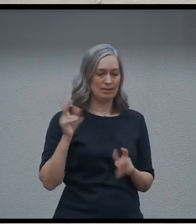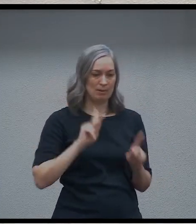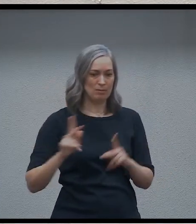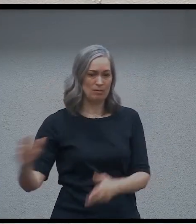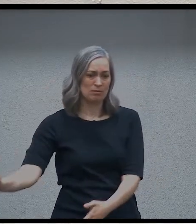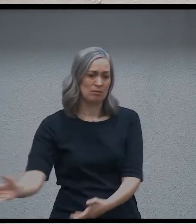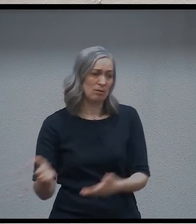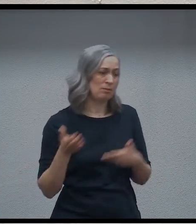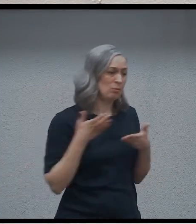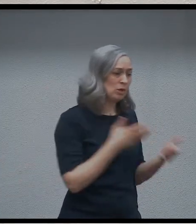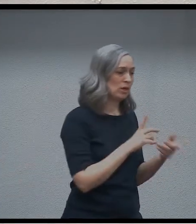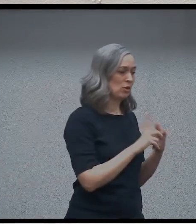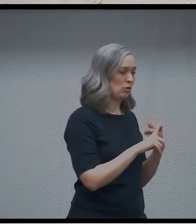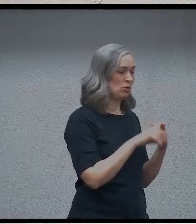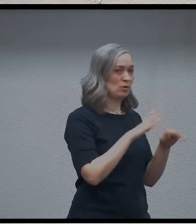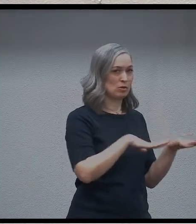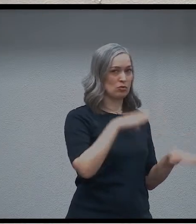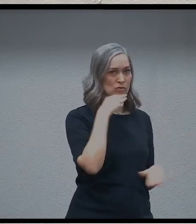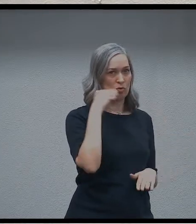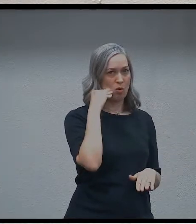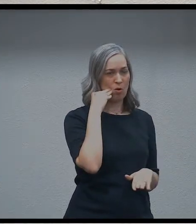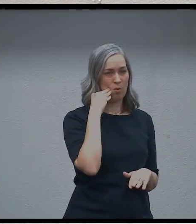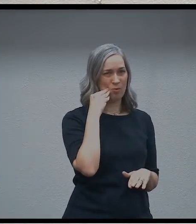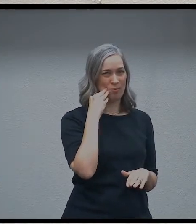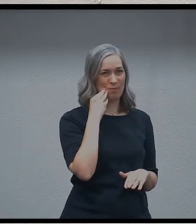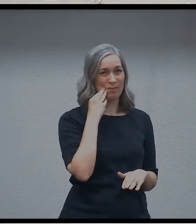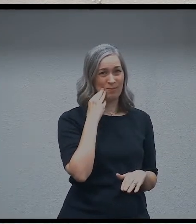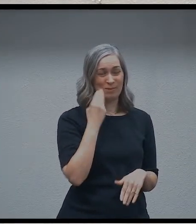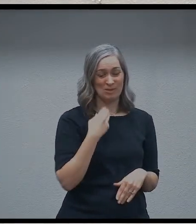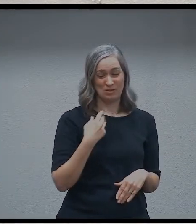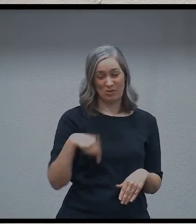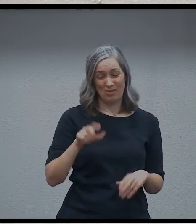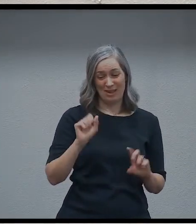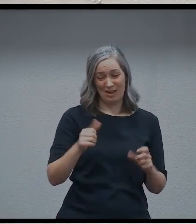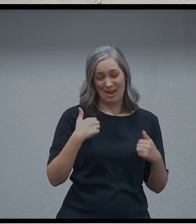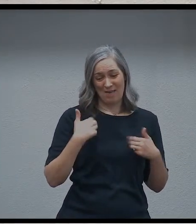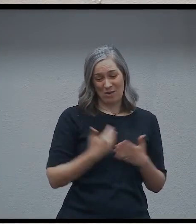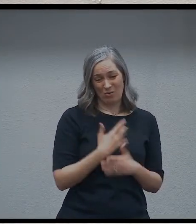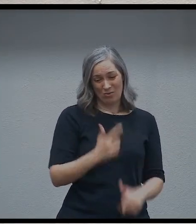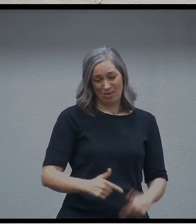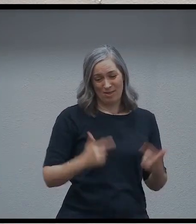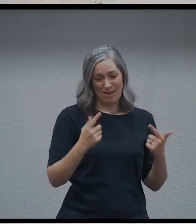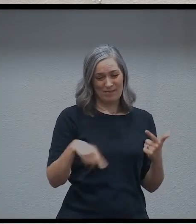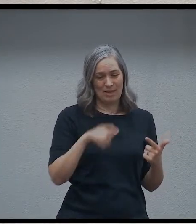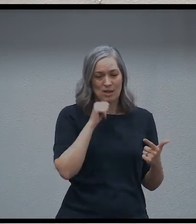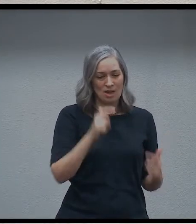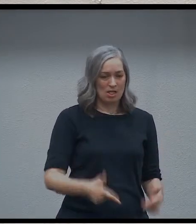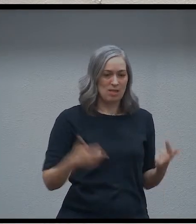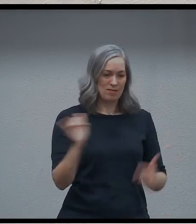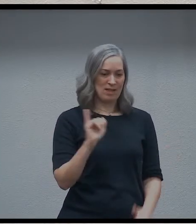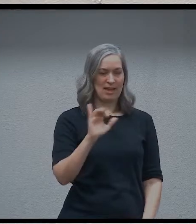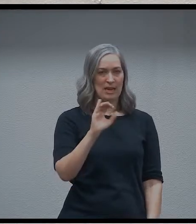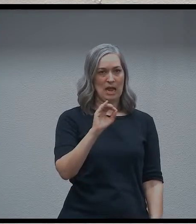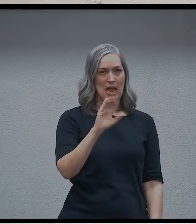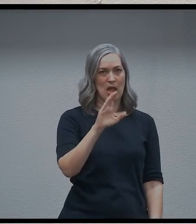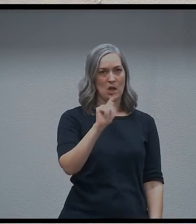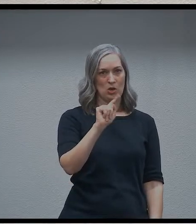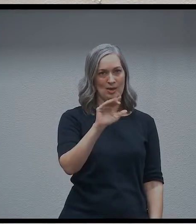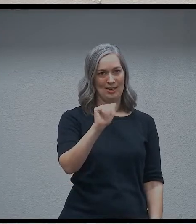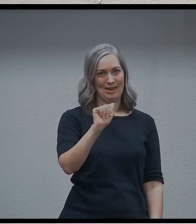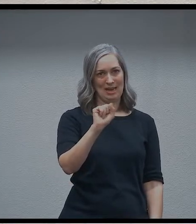new life. And it's beautiful to watch them. They don't live like they are that outcast. But they